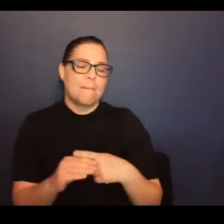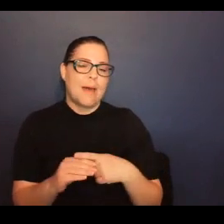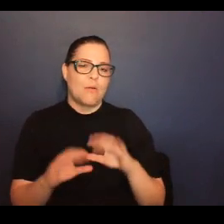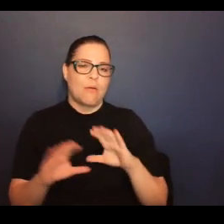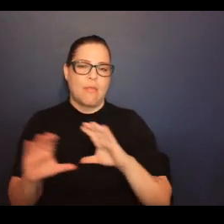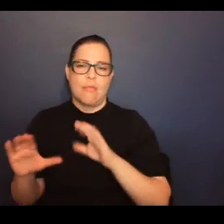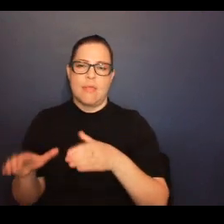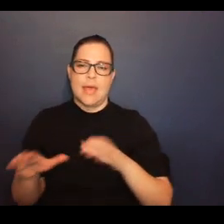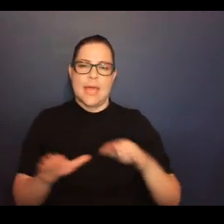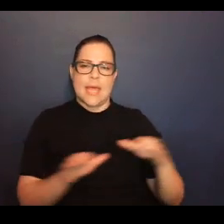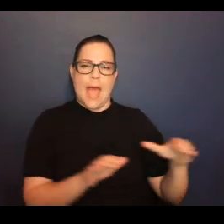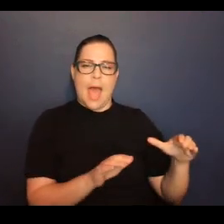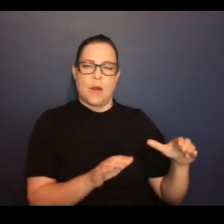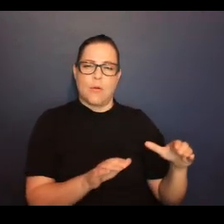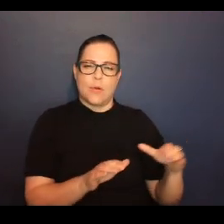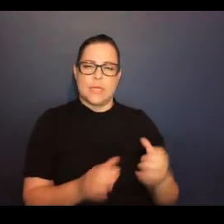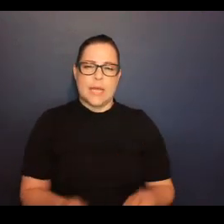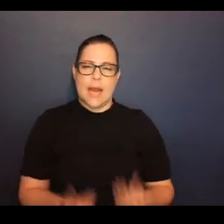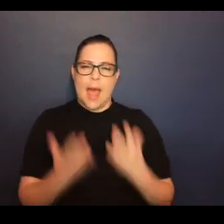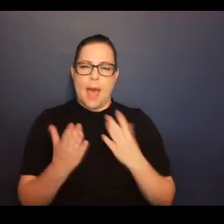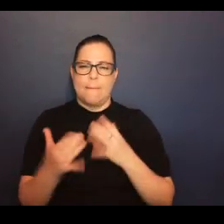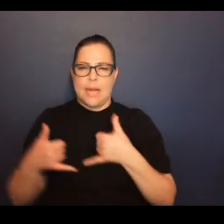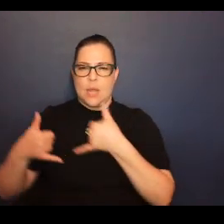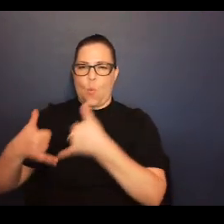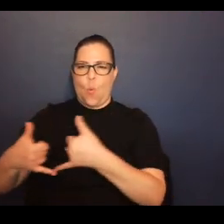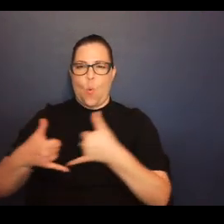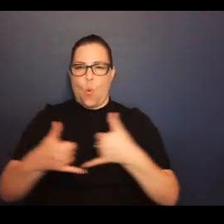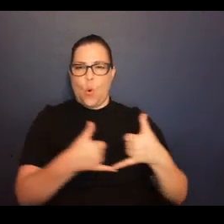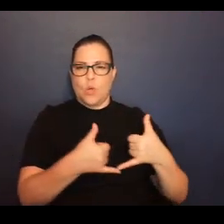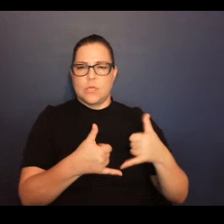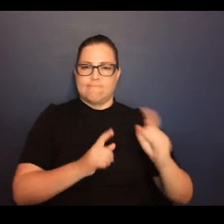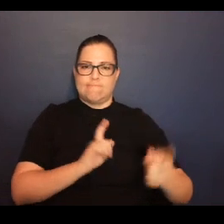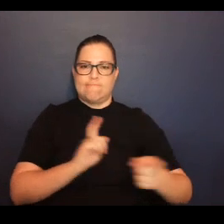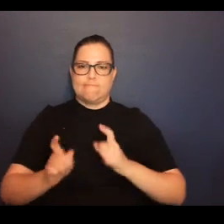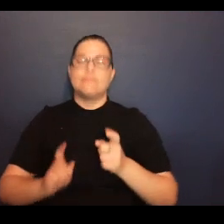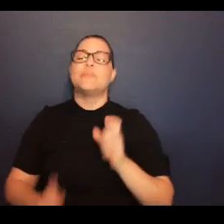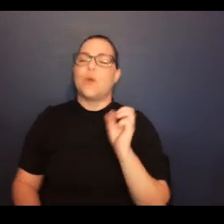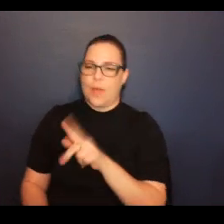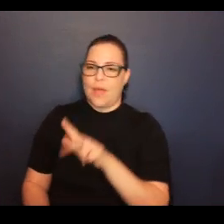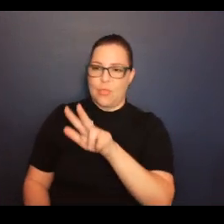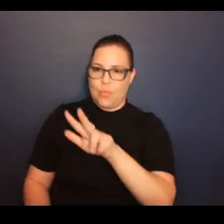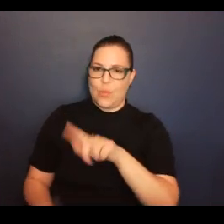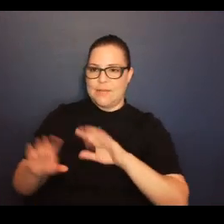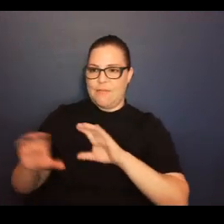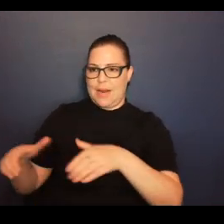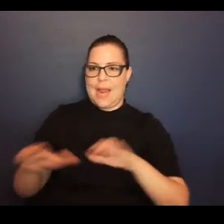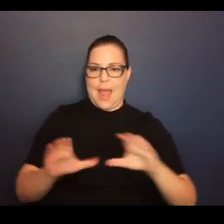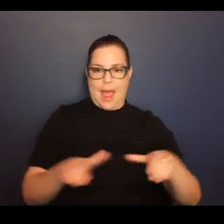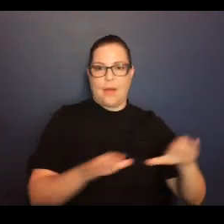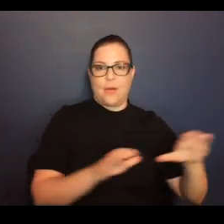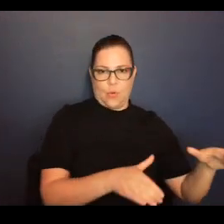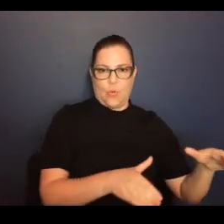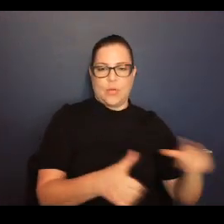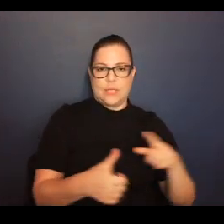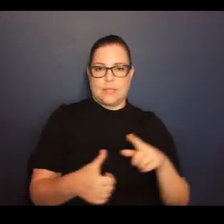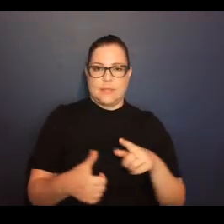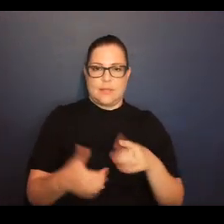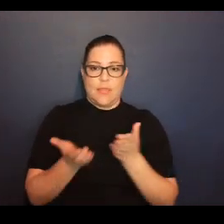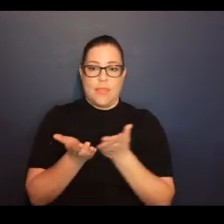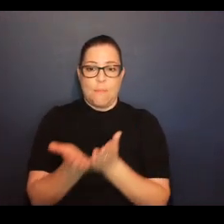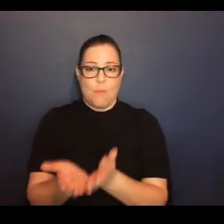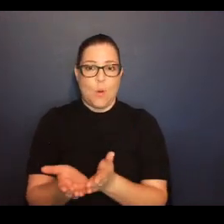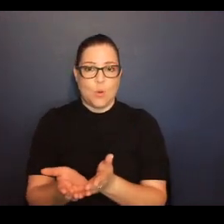categories and how many awards are we handing out? Okay, so there are three different categories. We award boats that